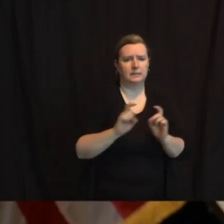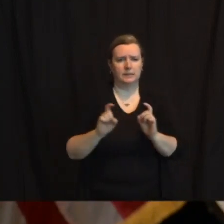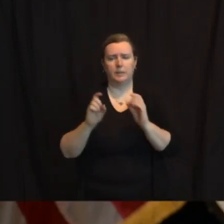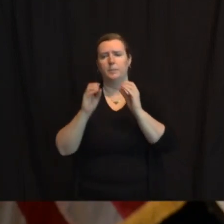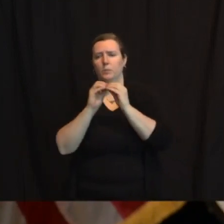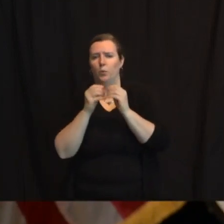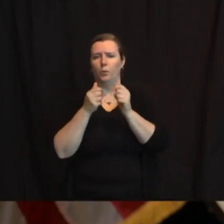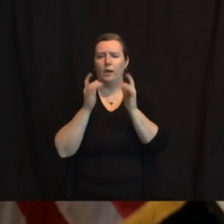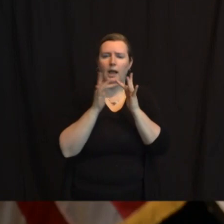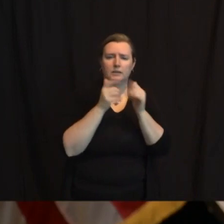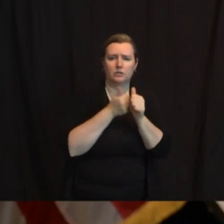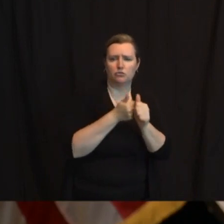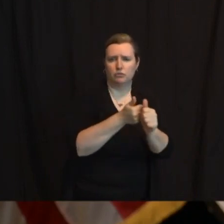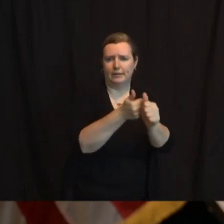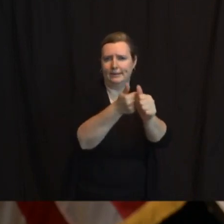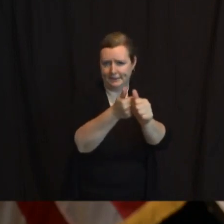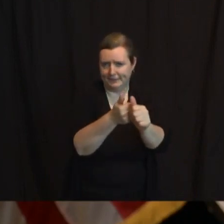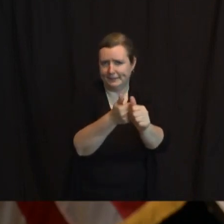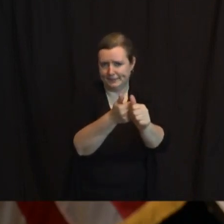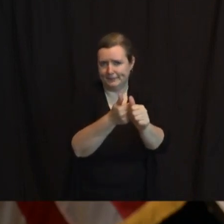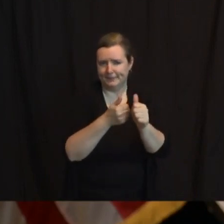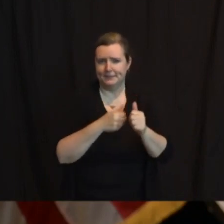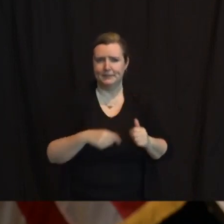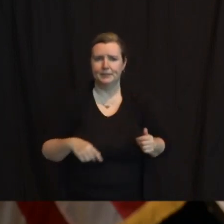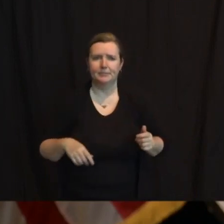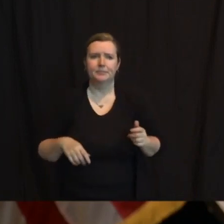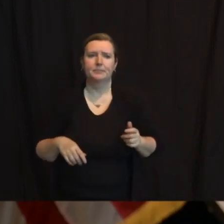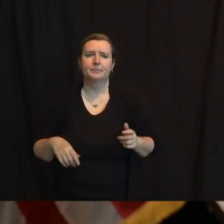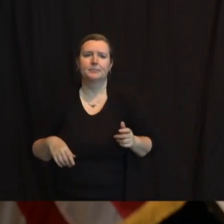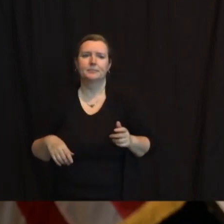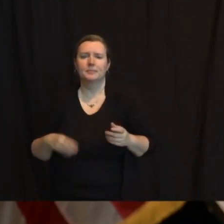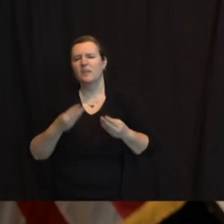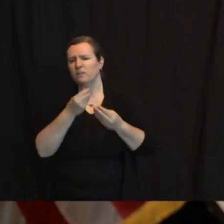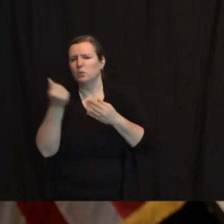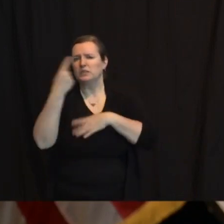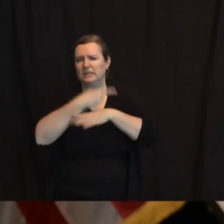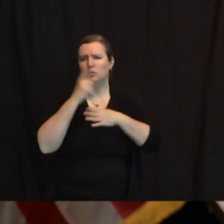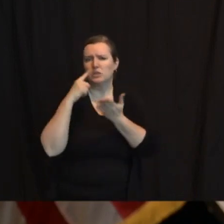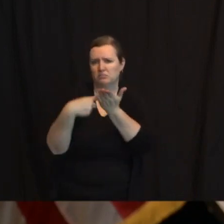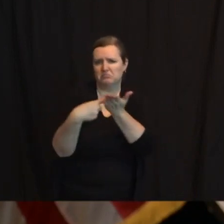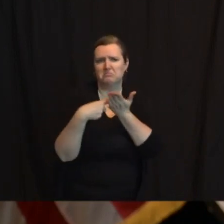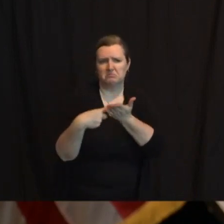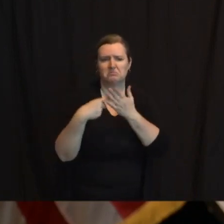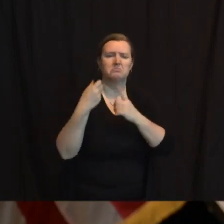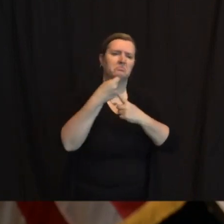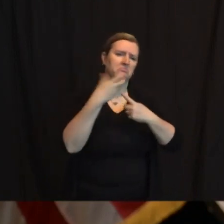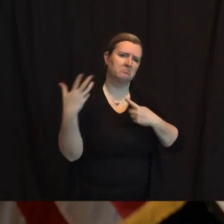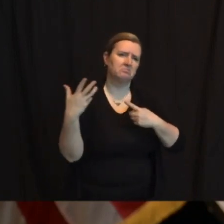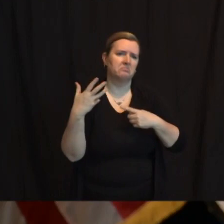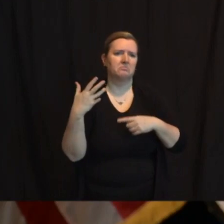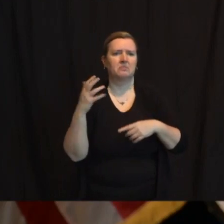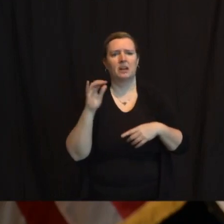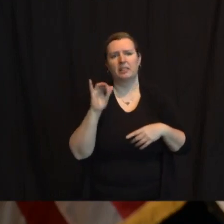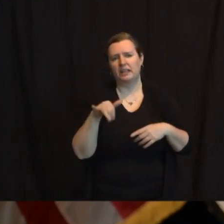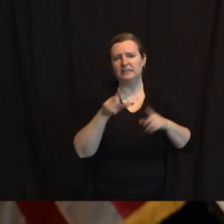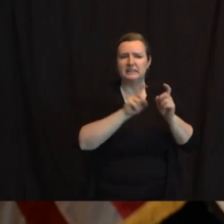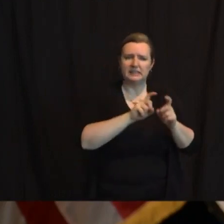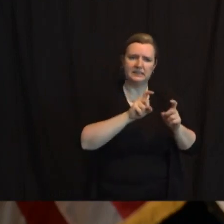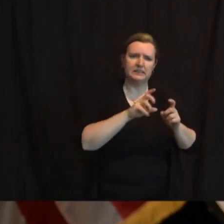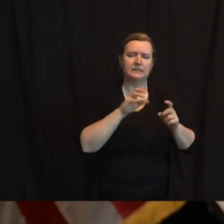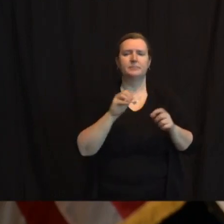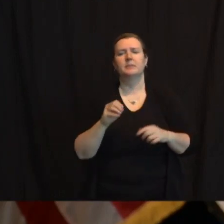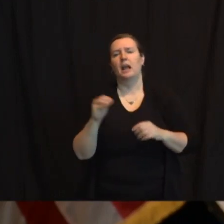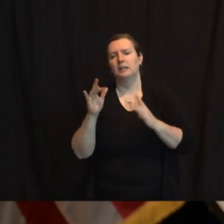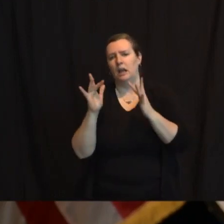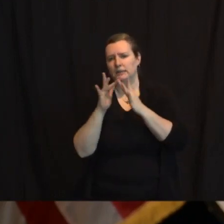the same session. So that may be a day or two after that we could have done one without the other,